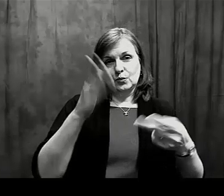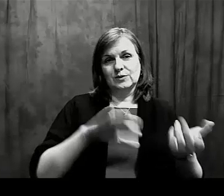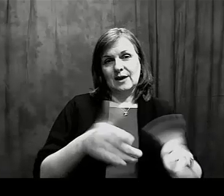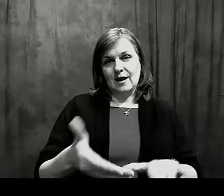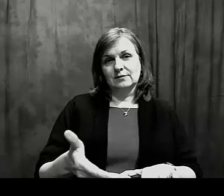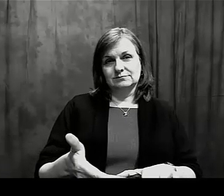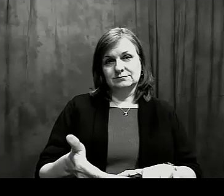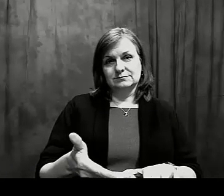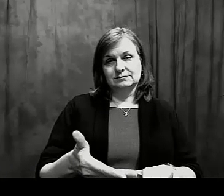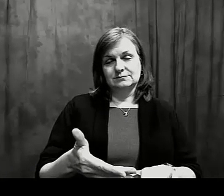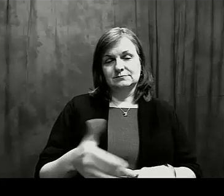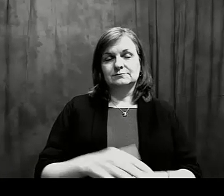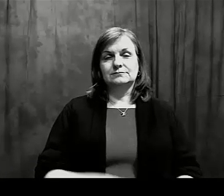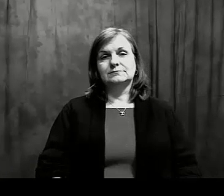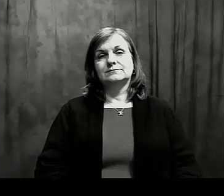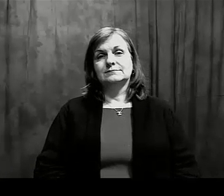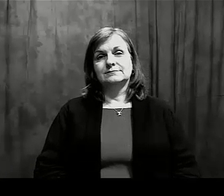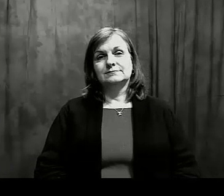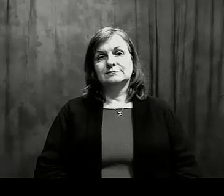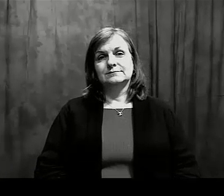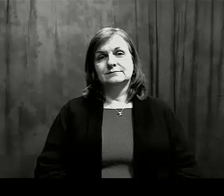of these would end in death.